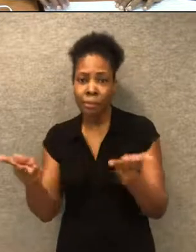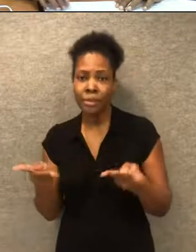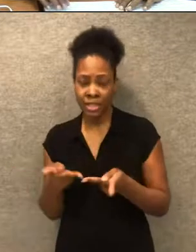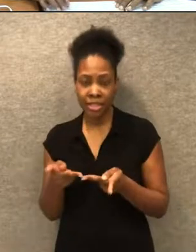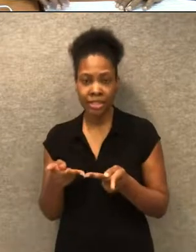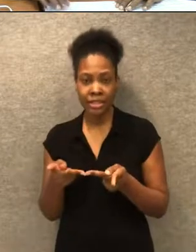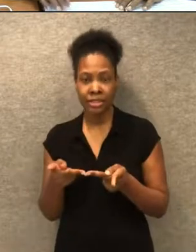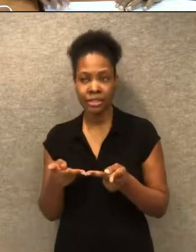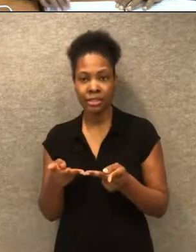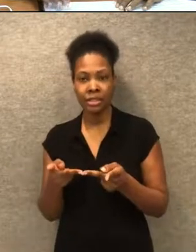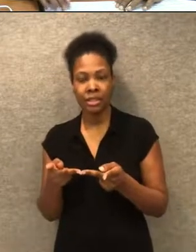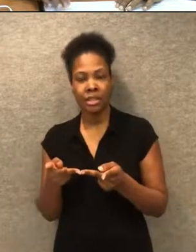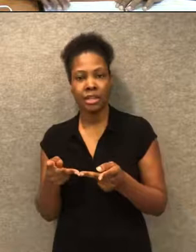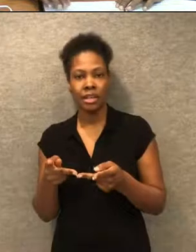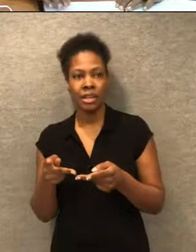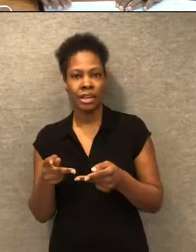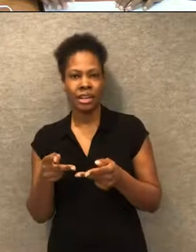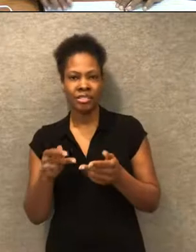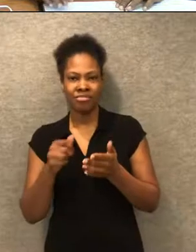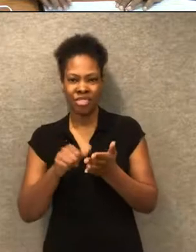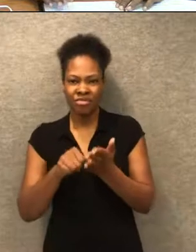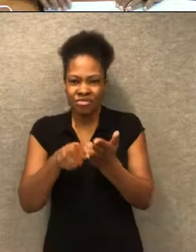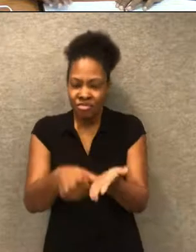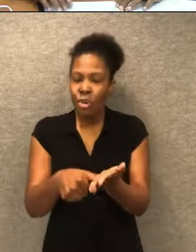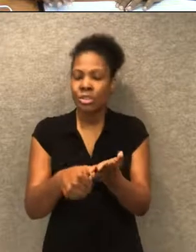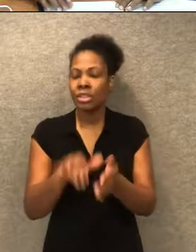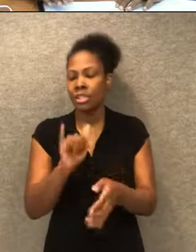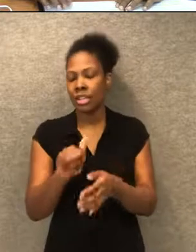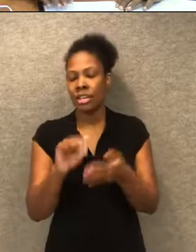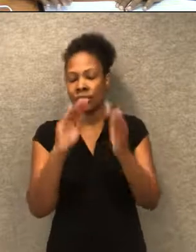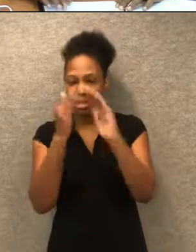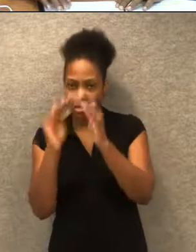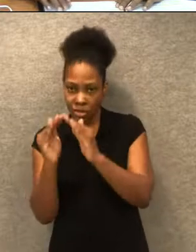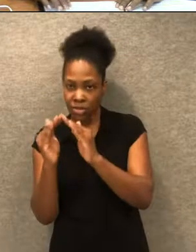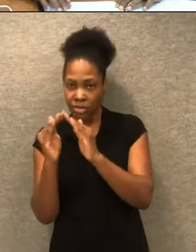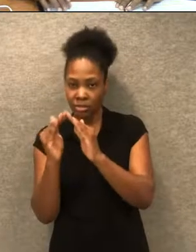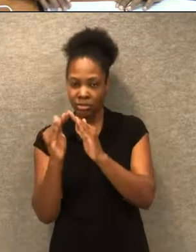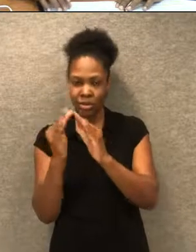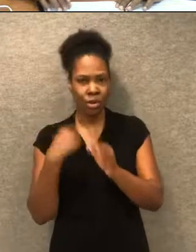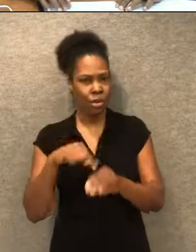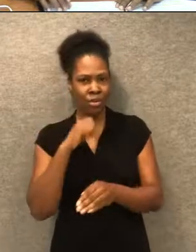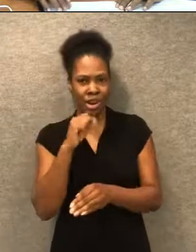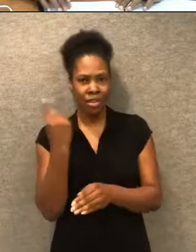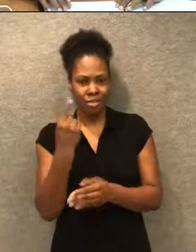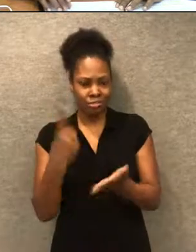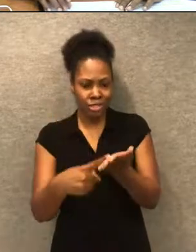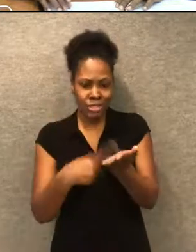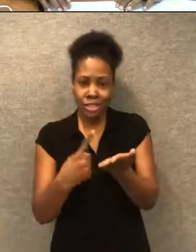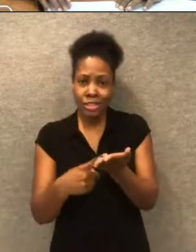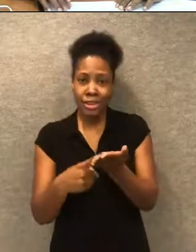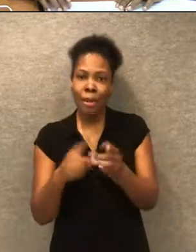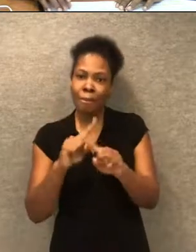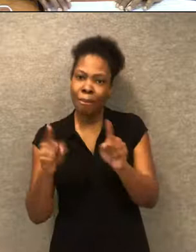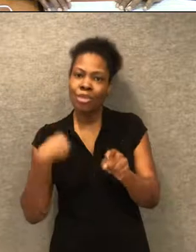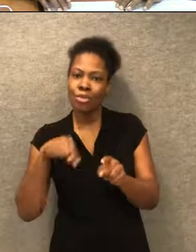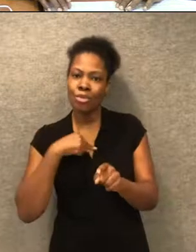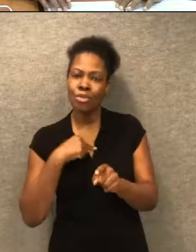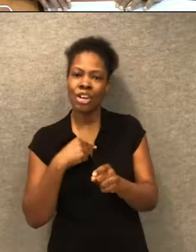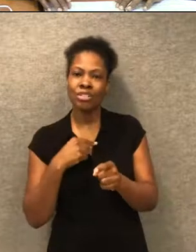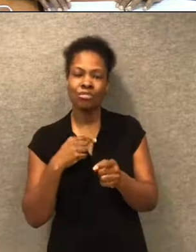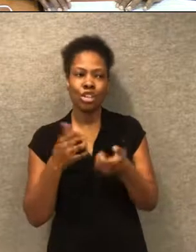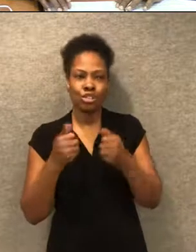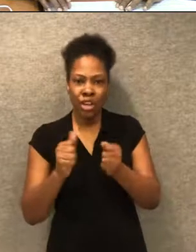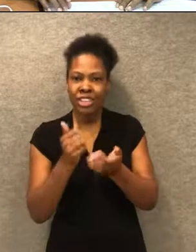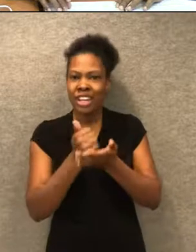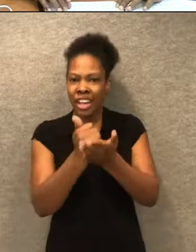kind of reiterates that message to the community, right? So we're not just talking about it, but we're being about it because we're creating this space for us to